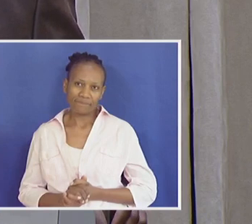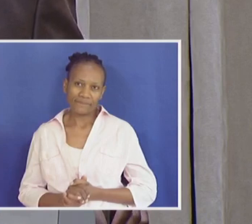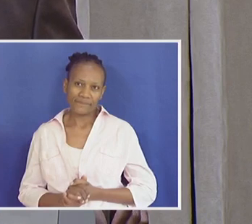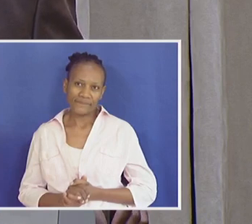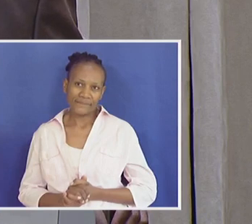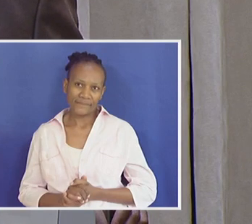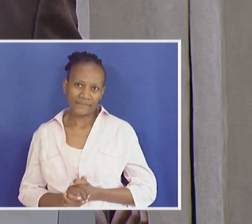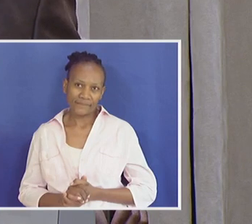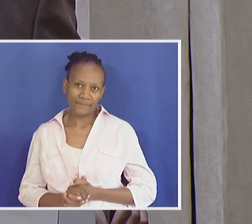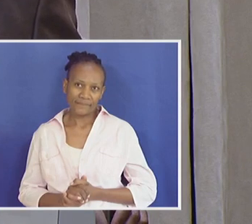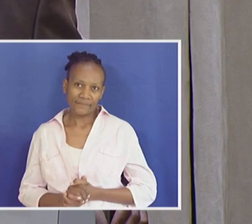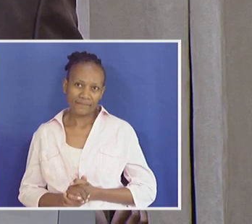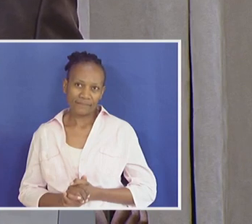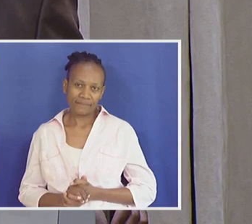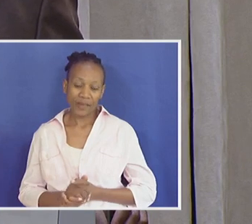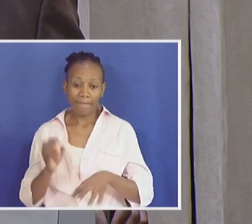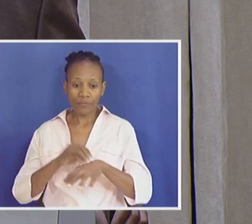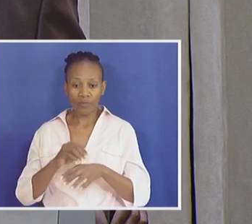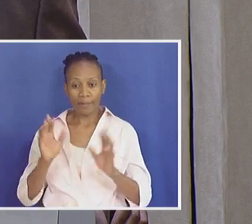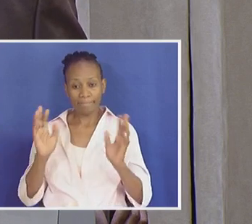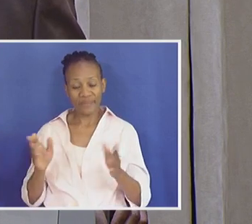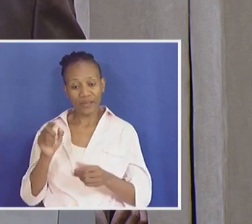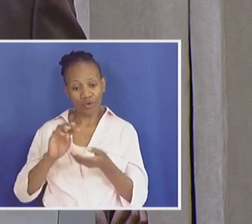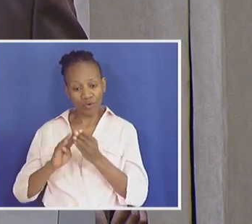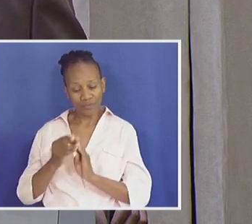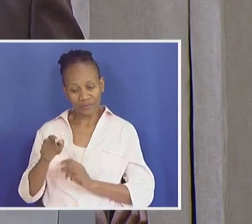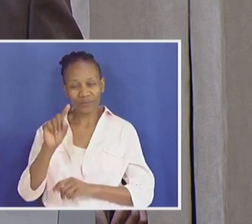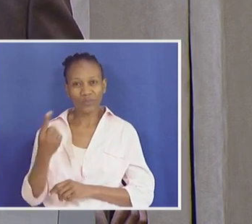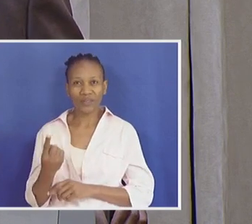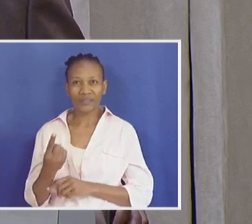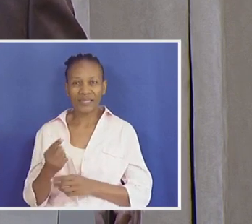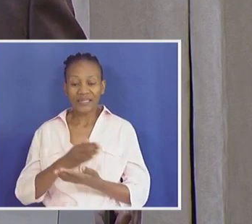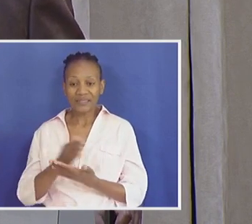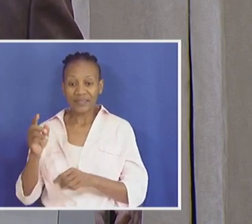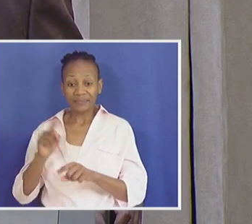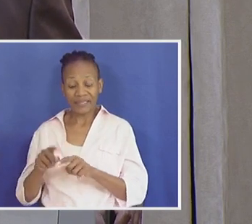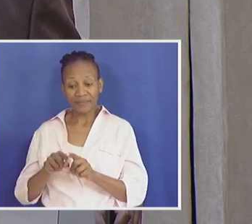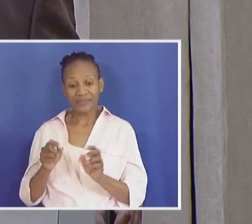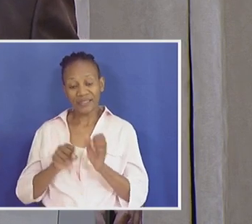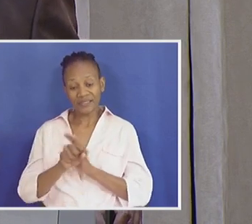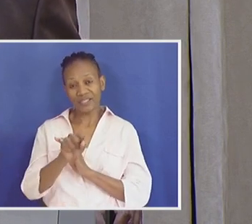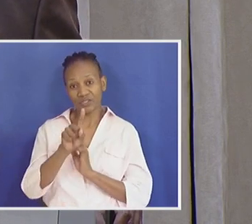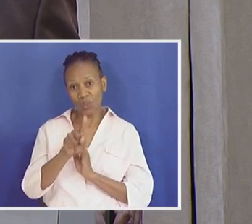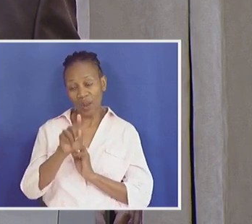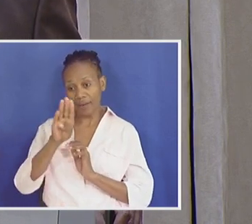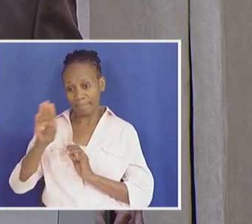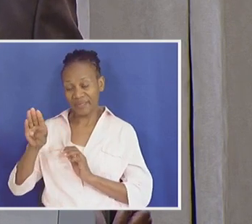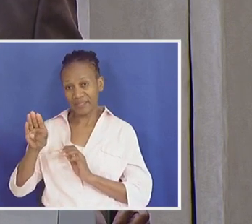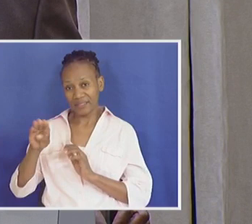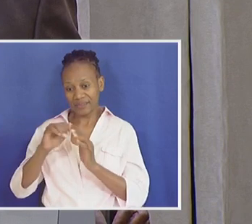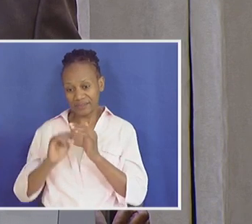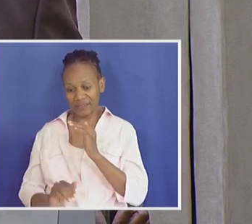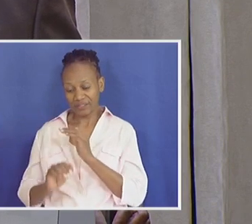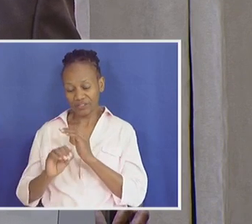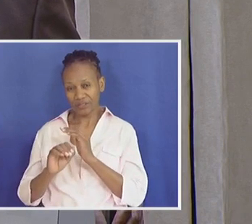intra-party disputes. Worst part was where even invocation of Section 139, subsection 1B, which was